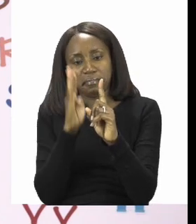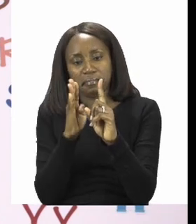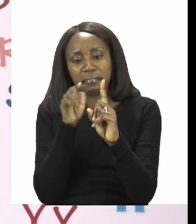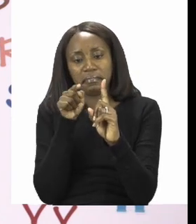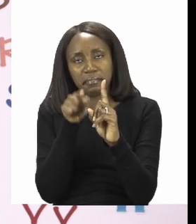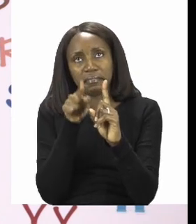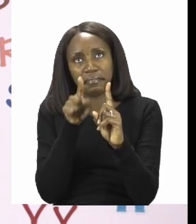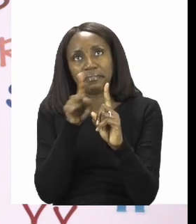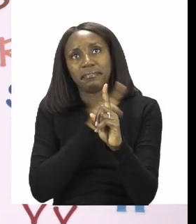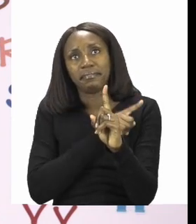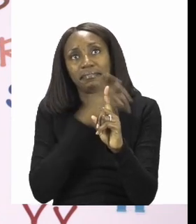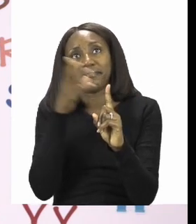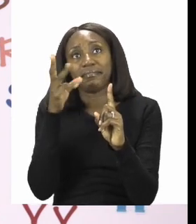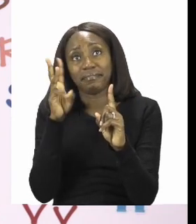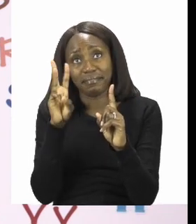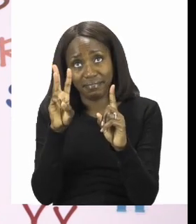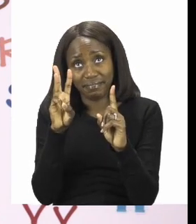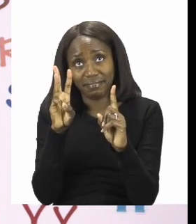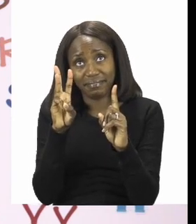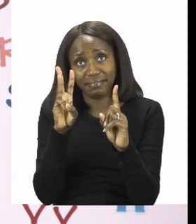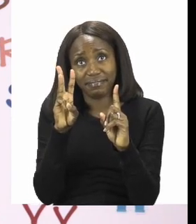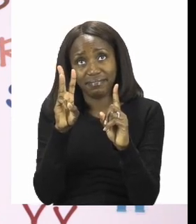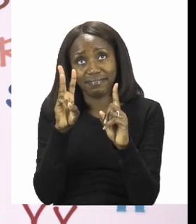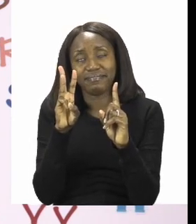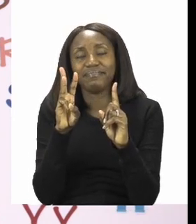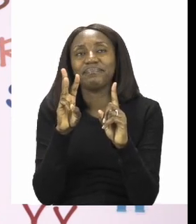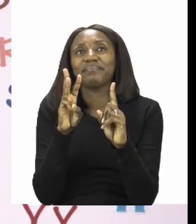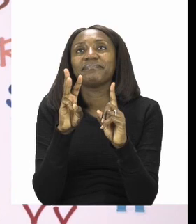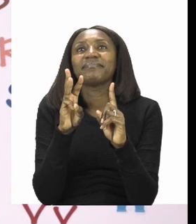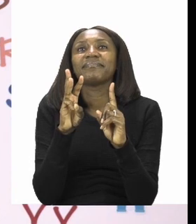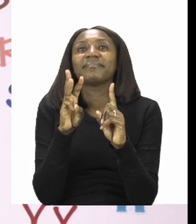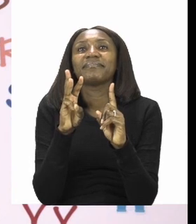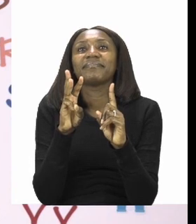15. And if we check